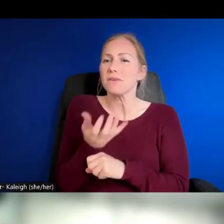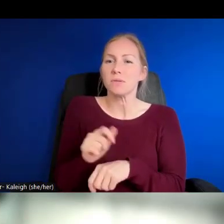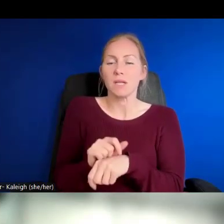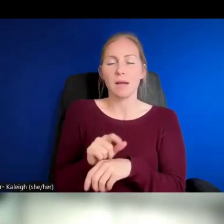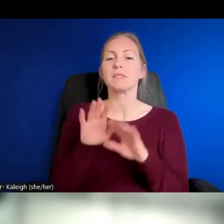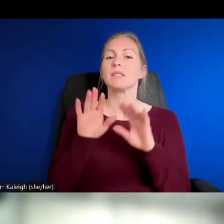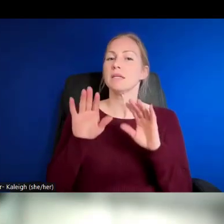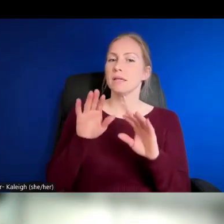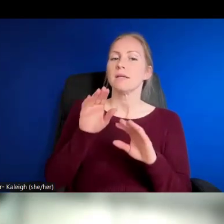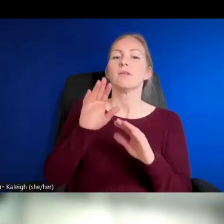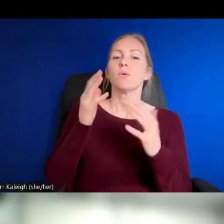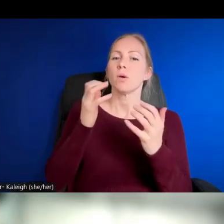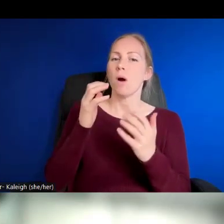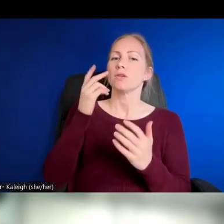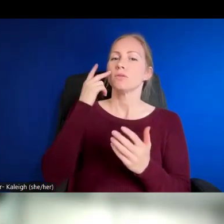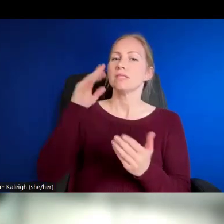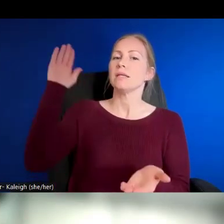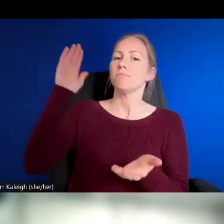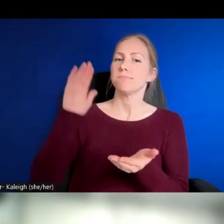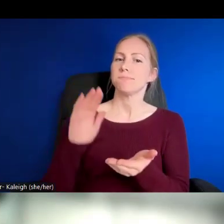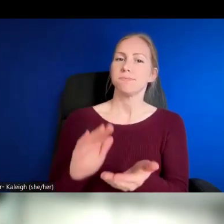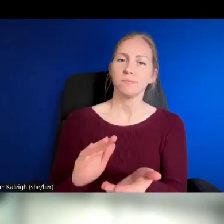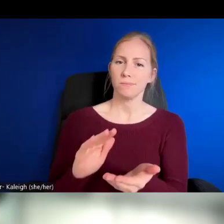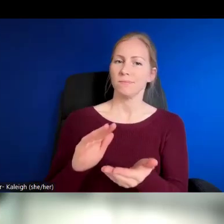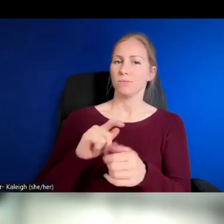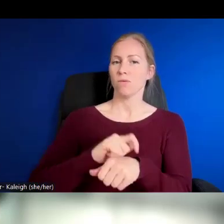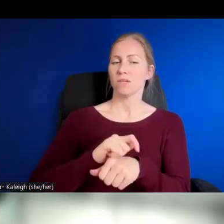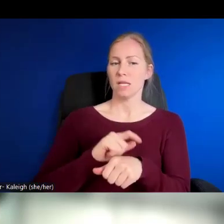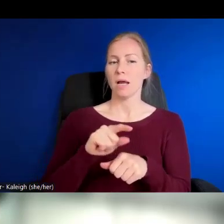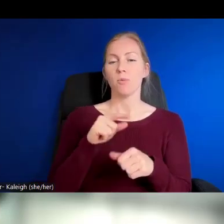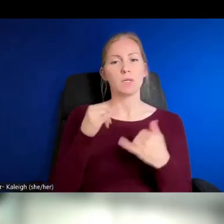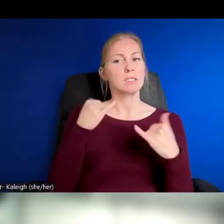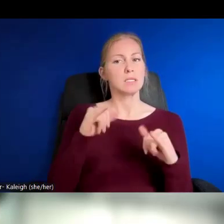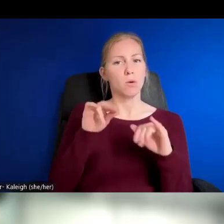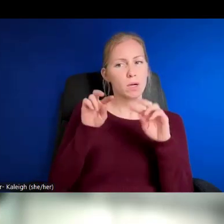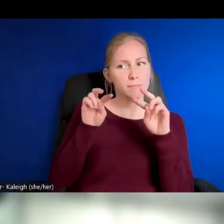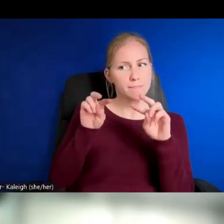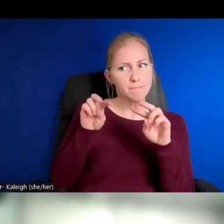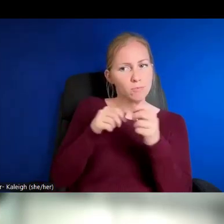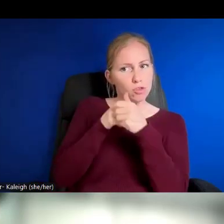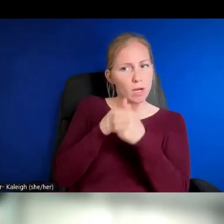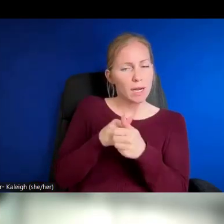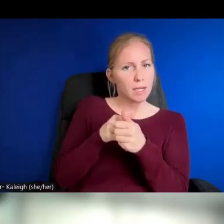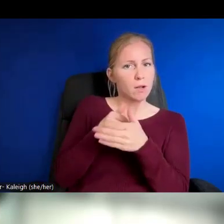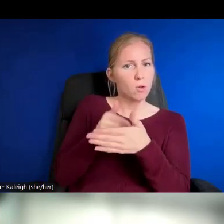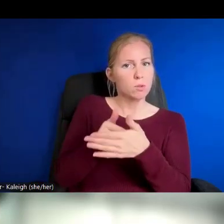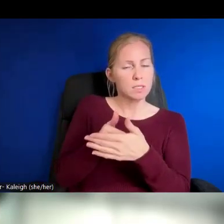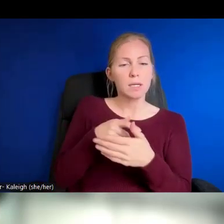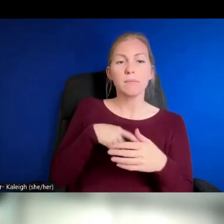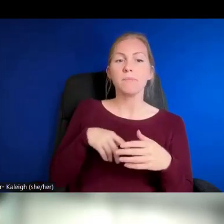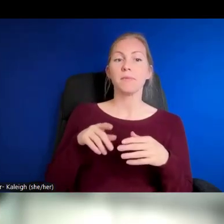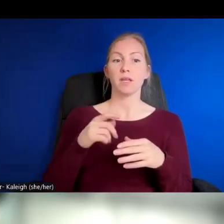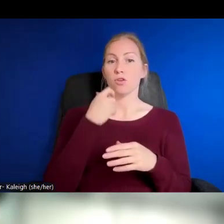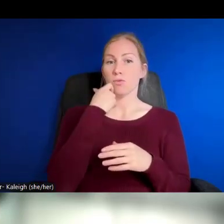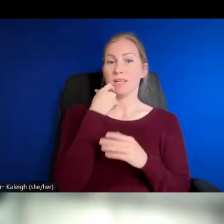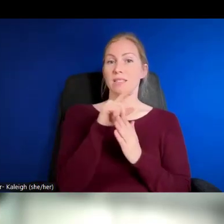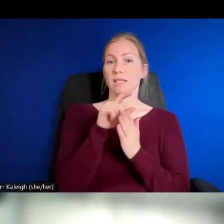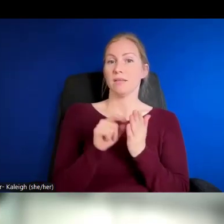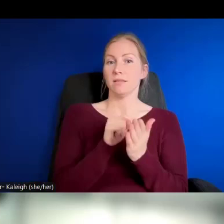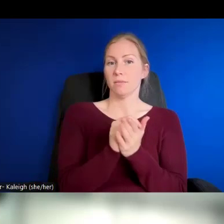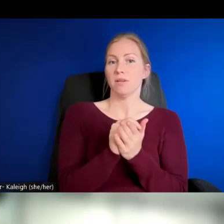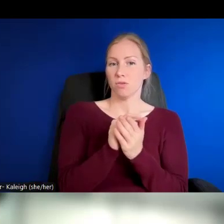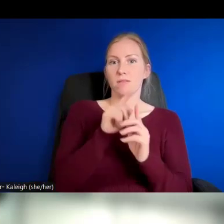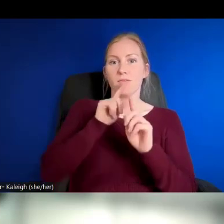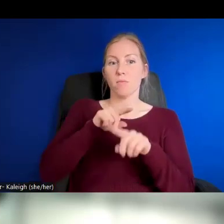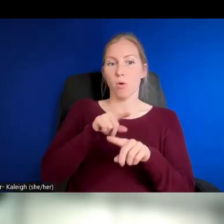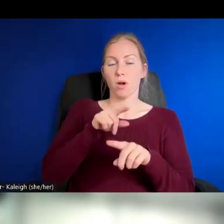over time and something that we're trying to keep a close eye on. However, in our recent reporting period, medication restraints have